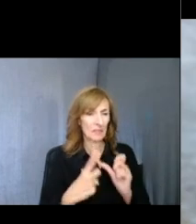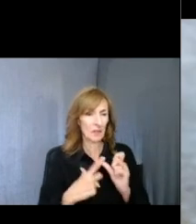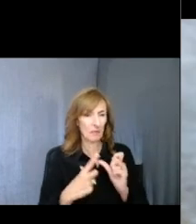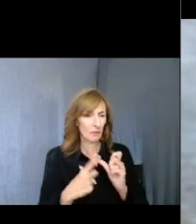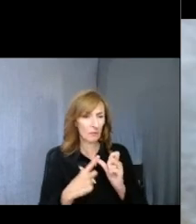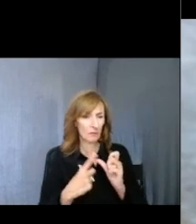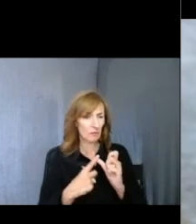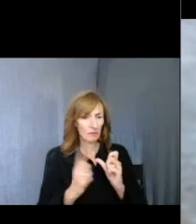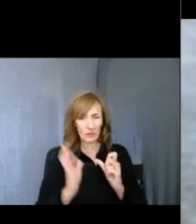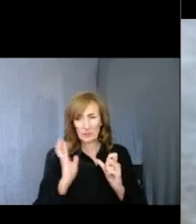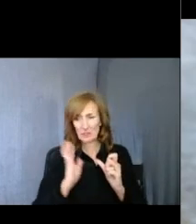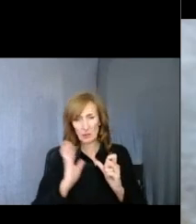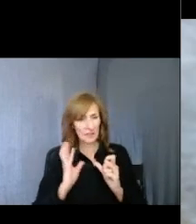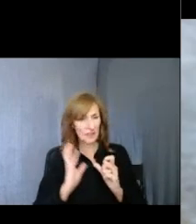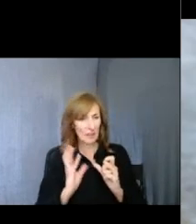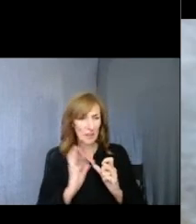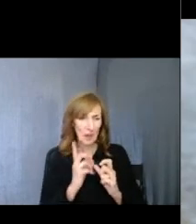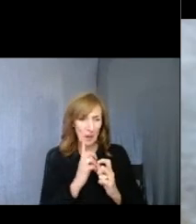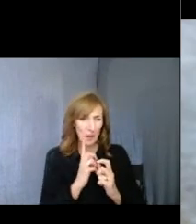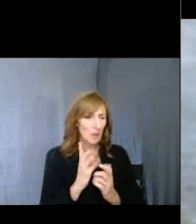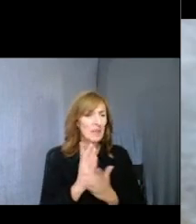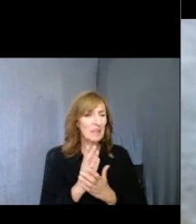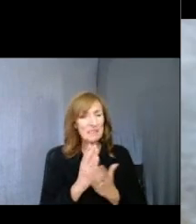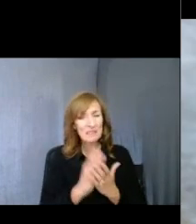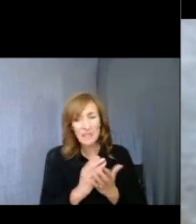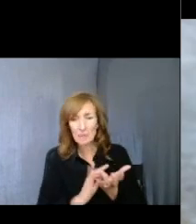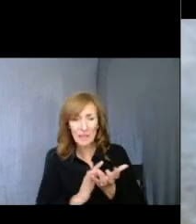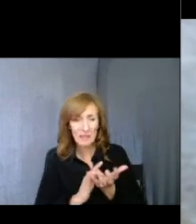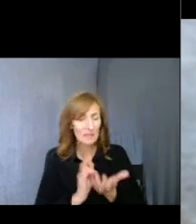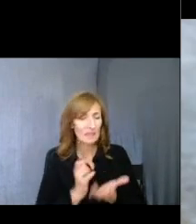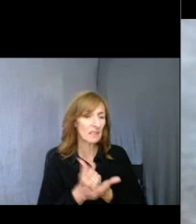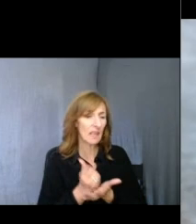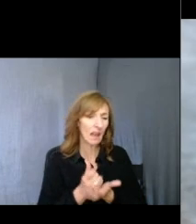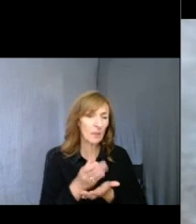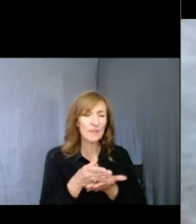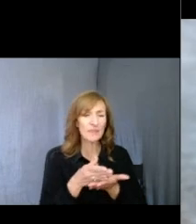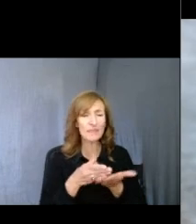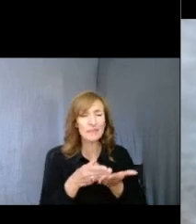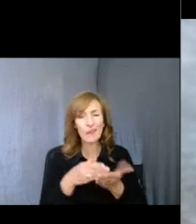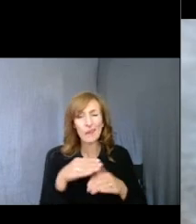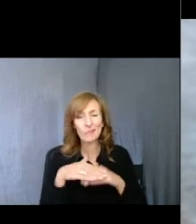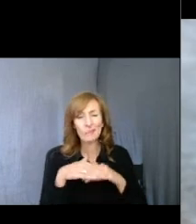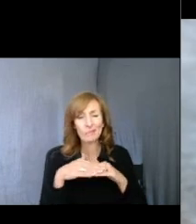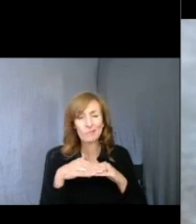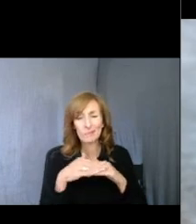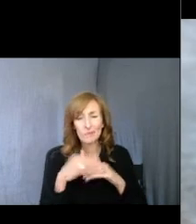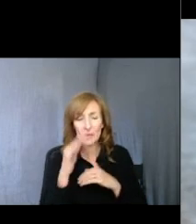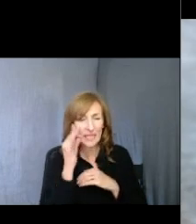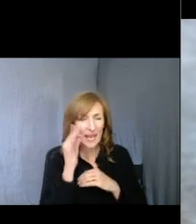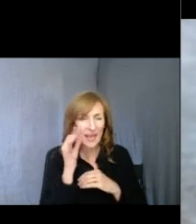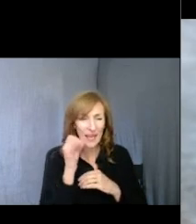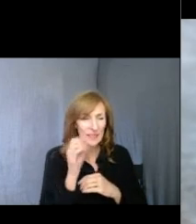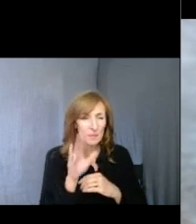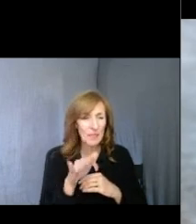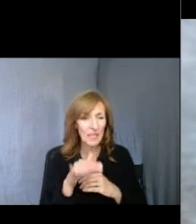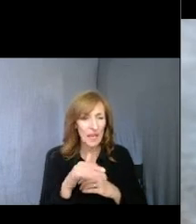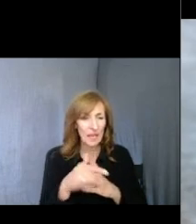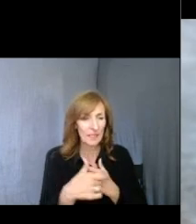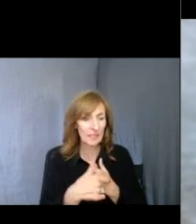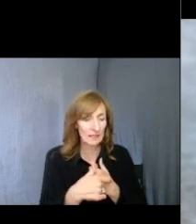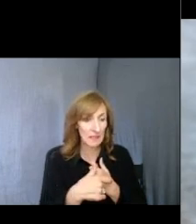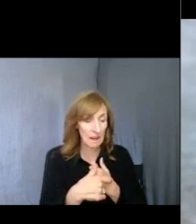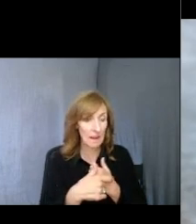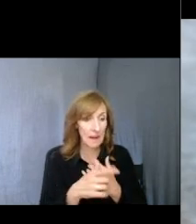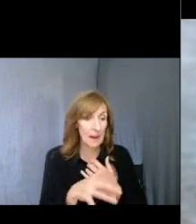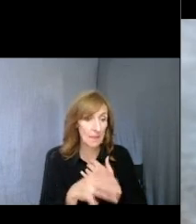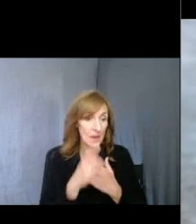was okay, like it helped some cats, but at that time, the couple years that I was in private practice and feline